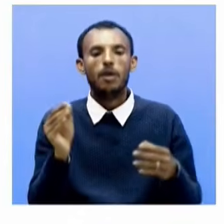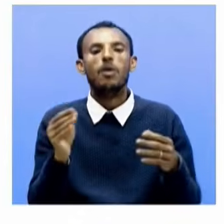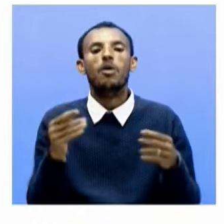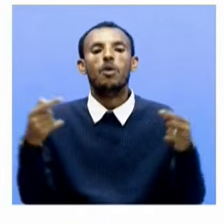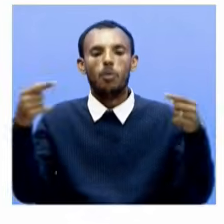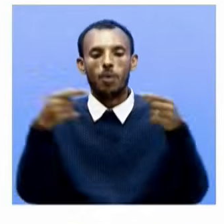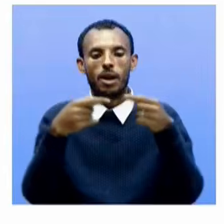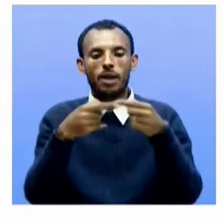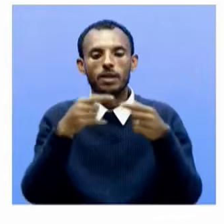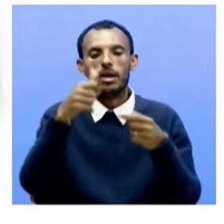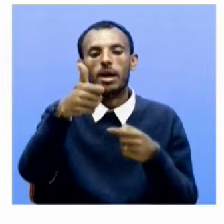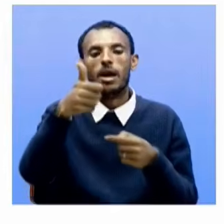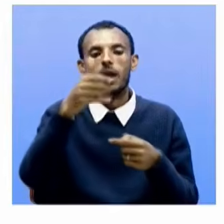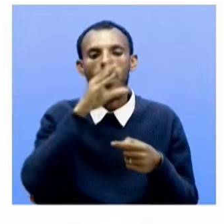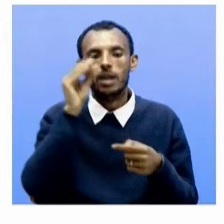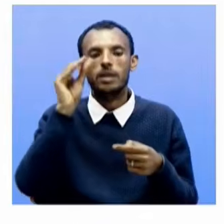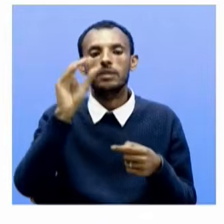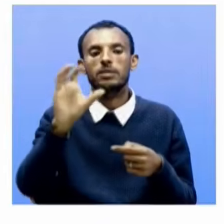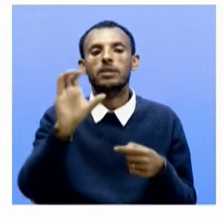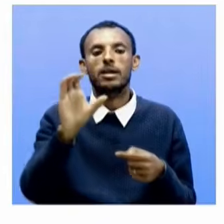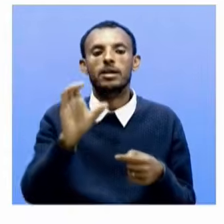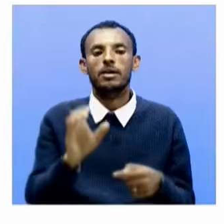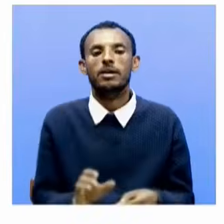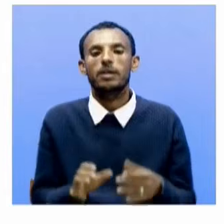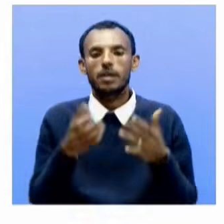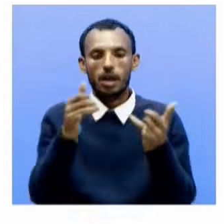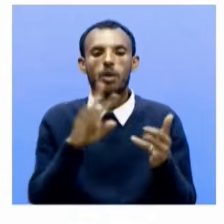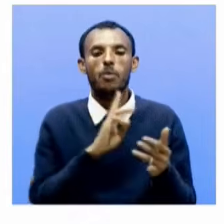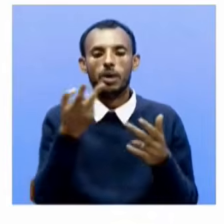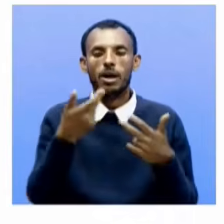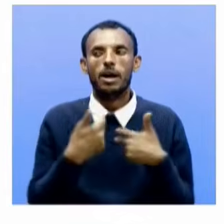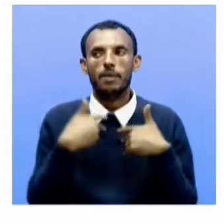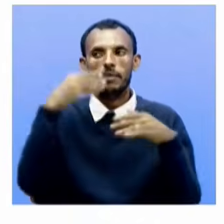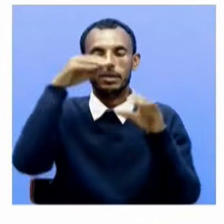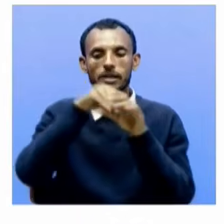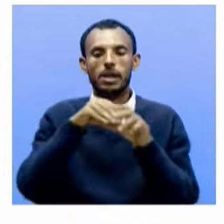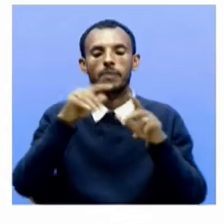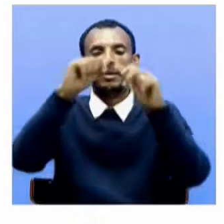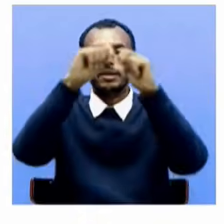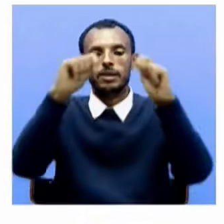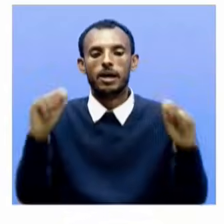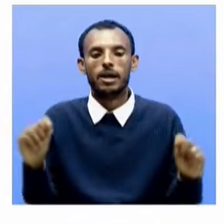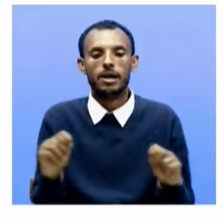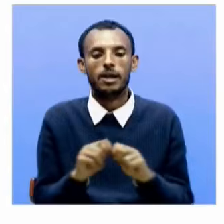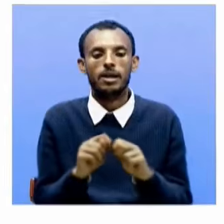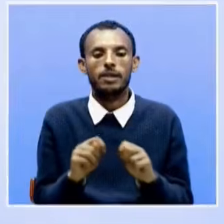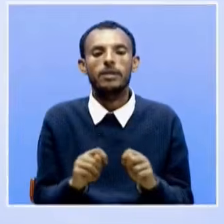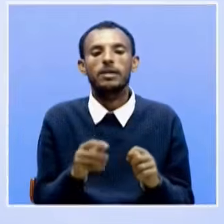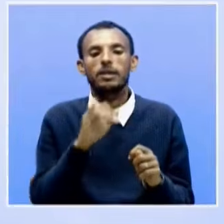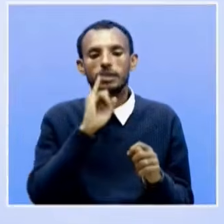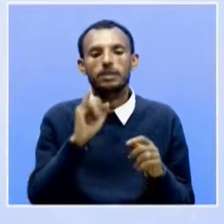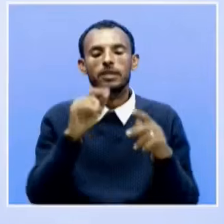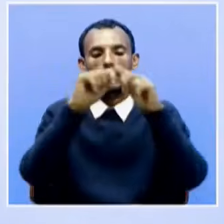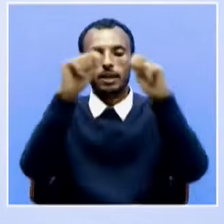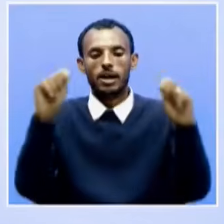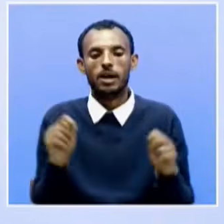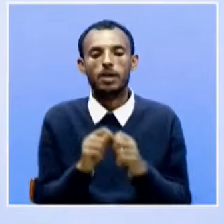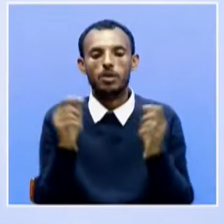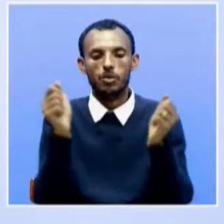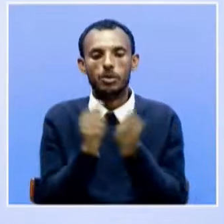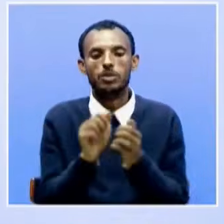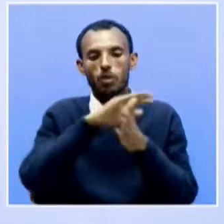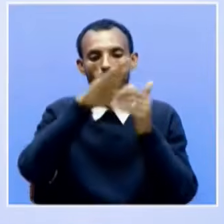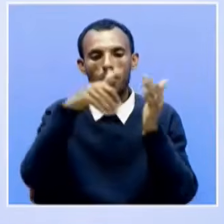and C. Okay, now we have inscribed triangle. Inscribed triangle is a triangle with all